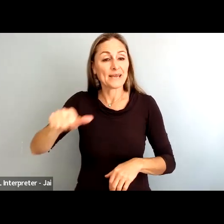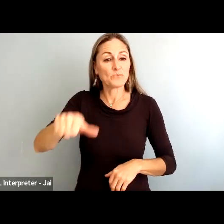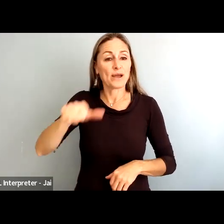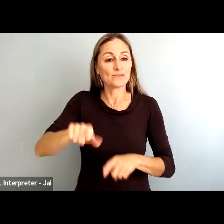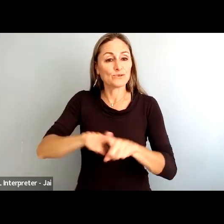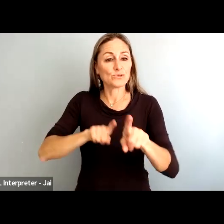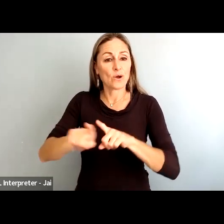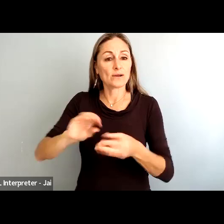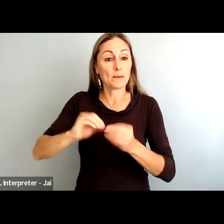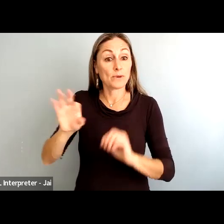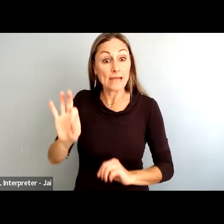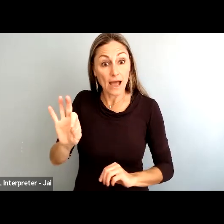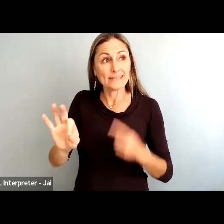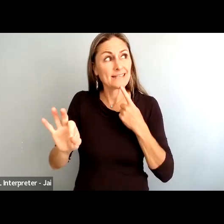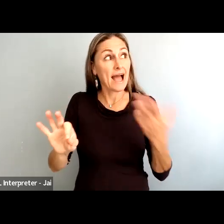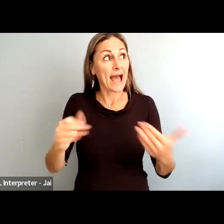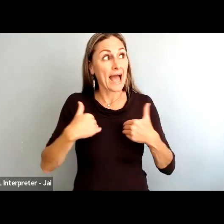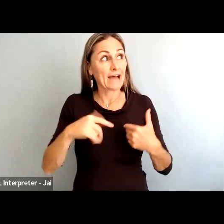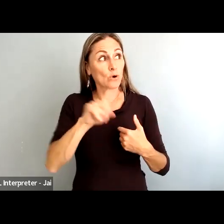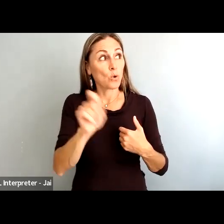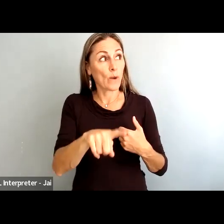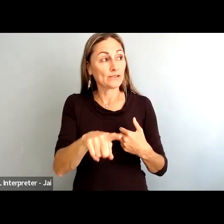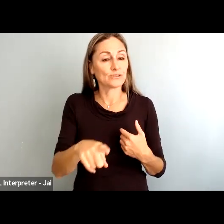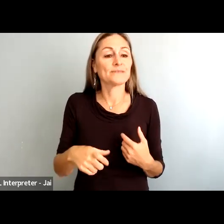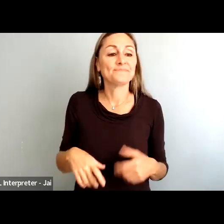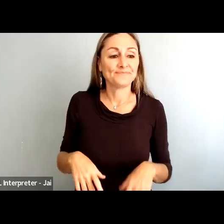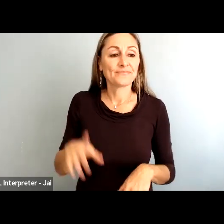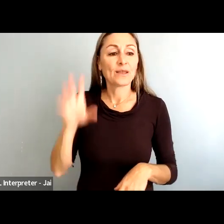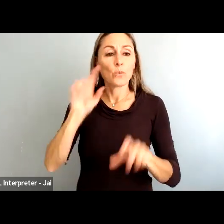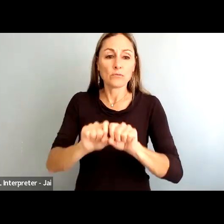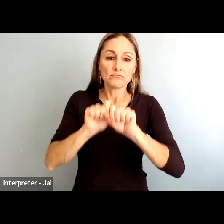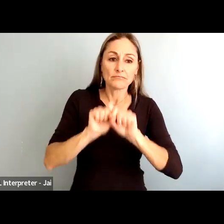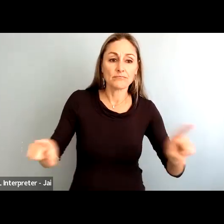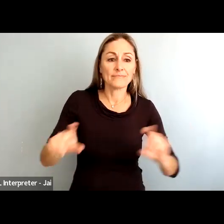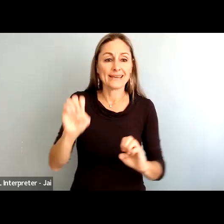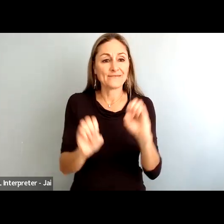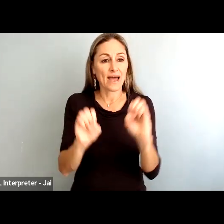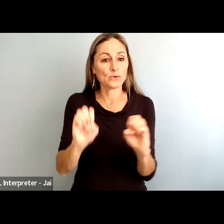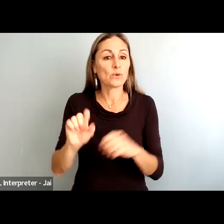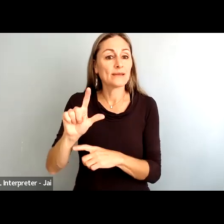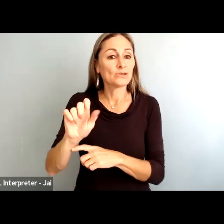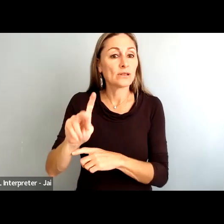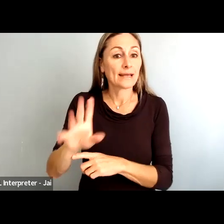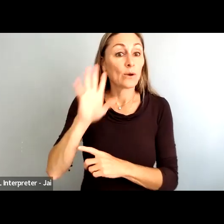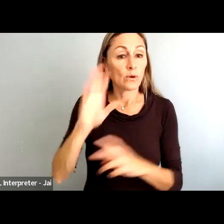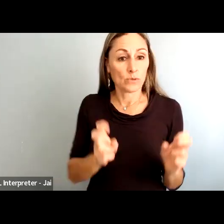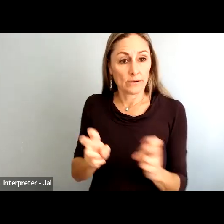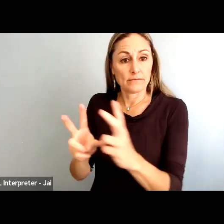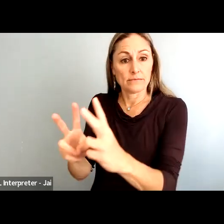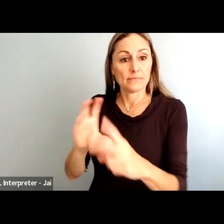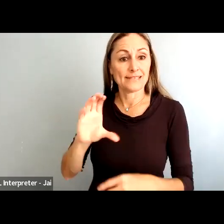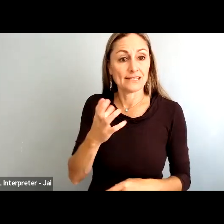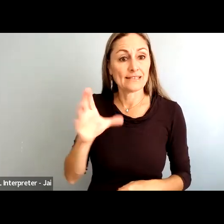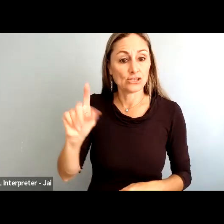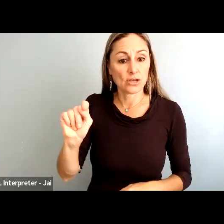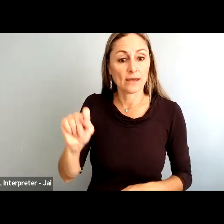indicate that you have a question. We will be sending out an evaluation link for this in the chat box, and you'll